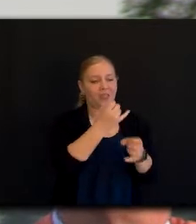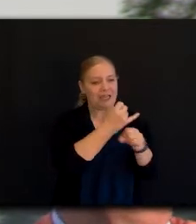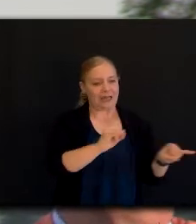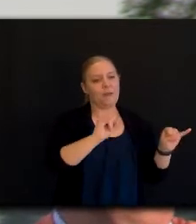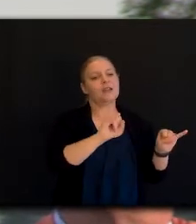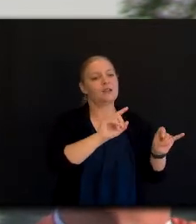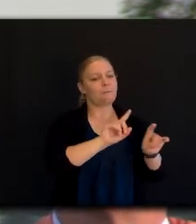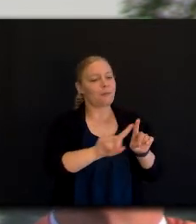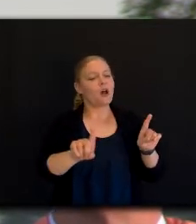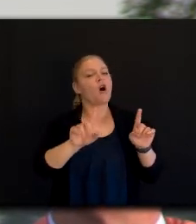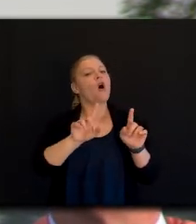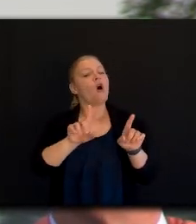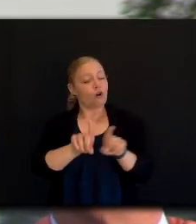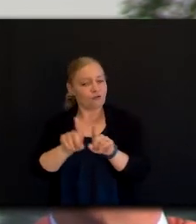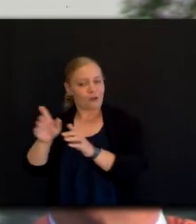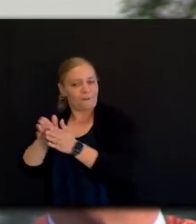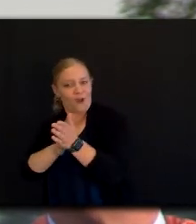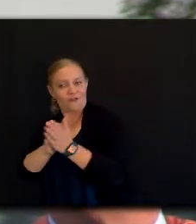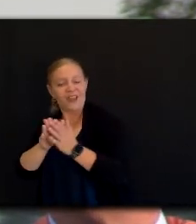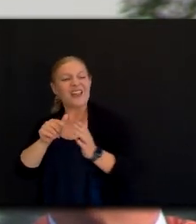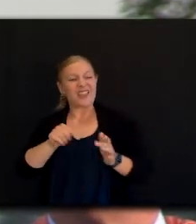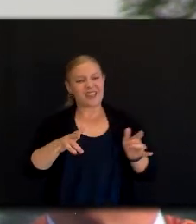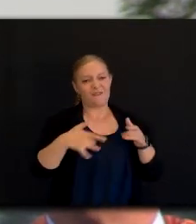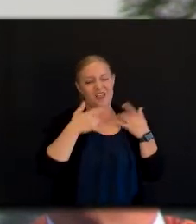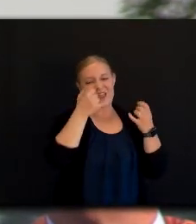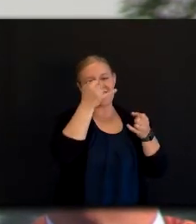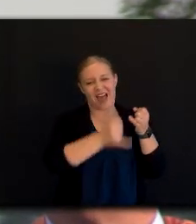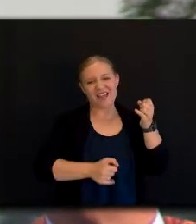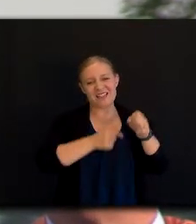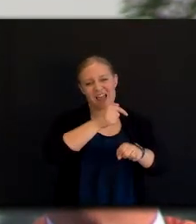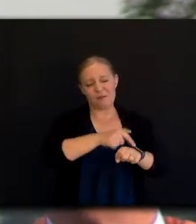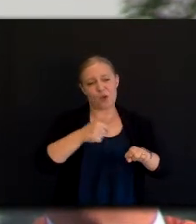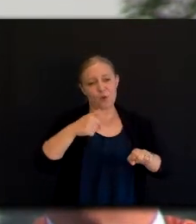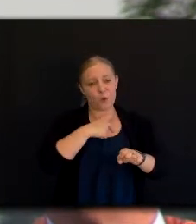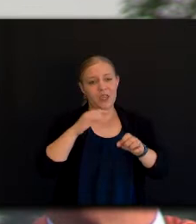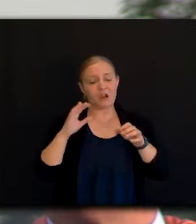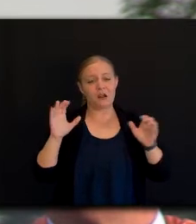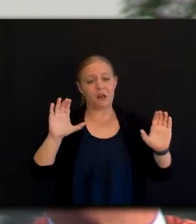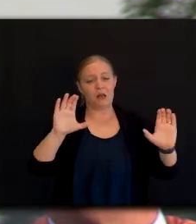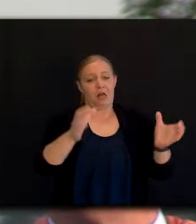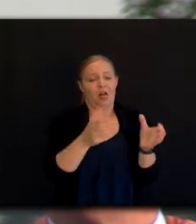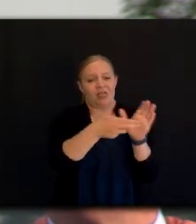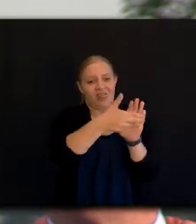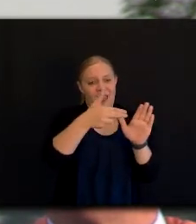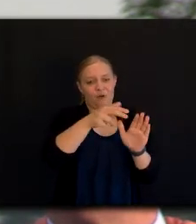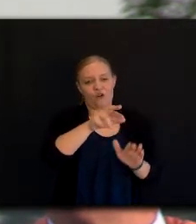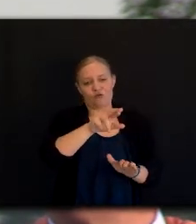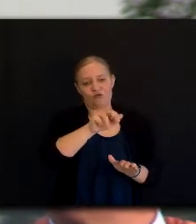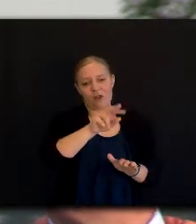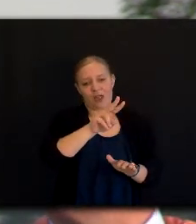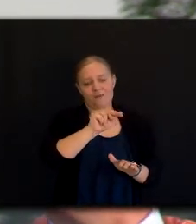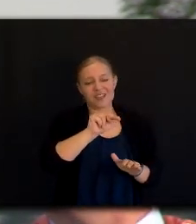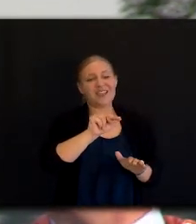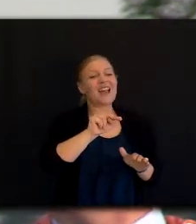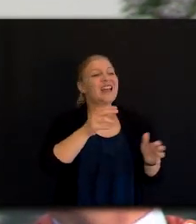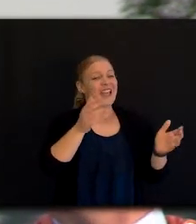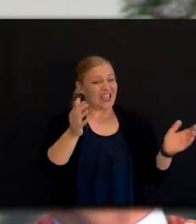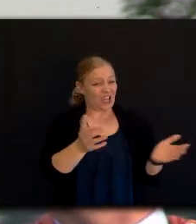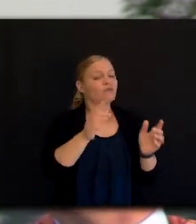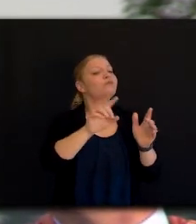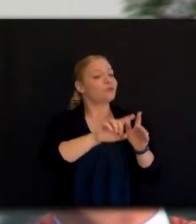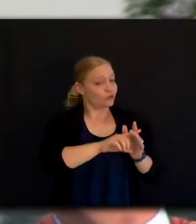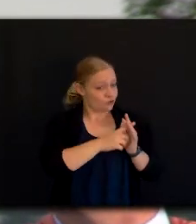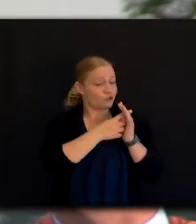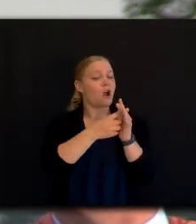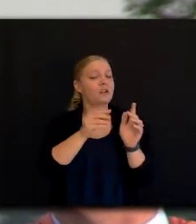also innovation. And while this event may be the last time that we are collectively known as Ravens, it is here that we begin to make our mark on those